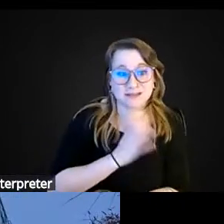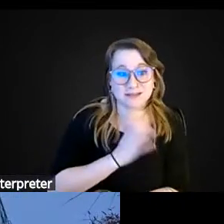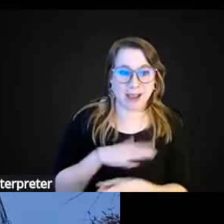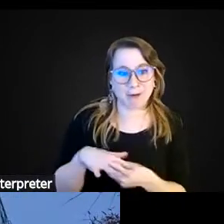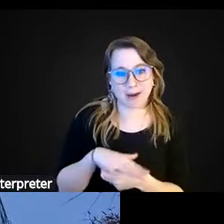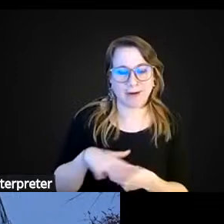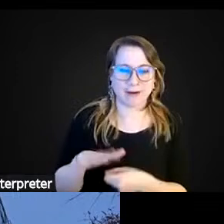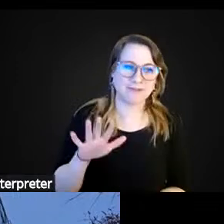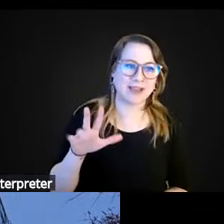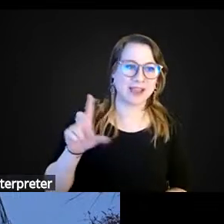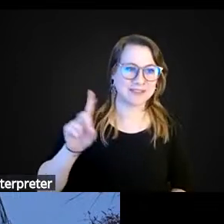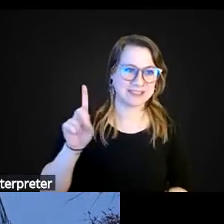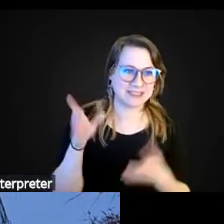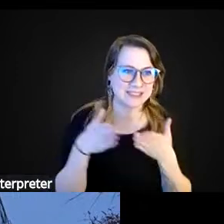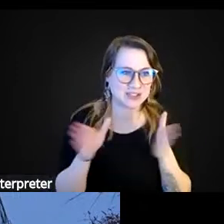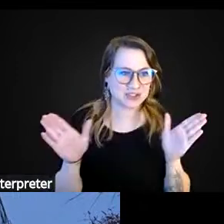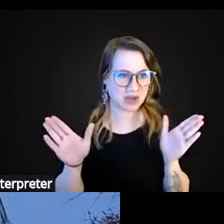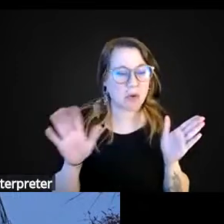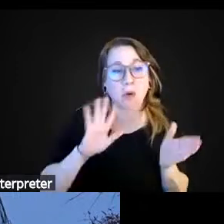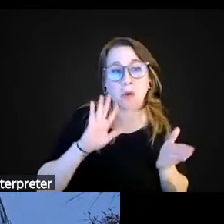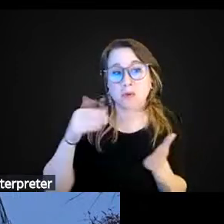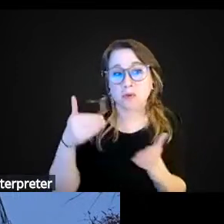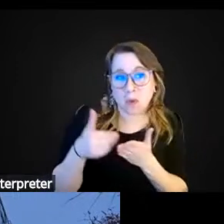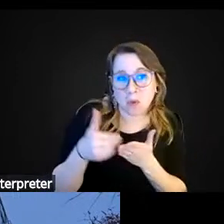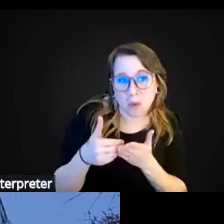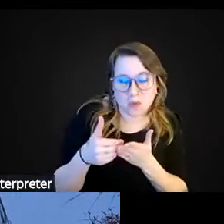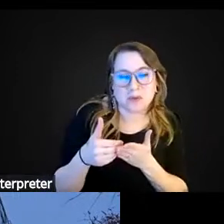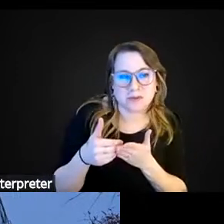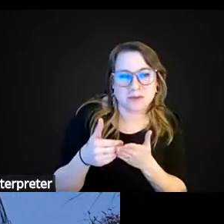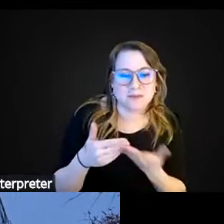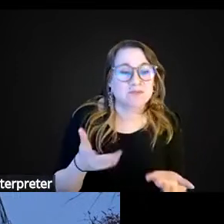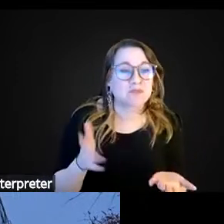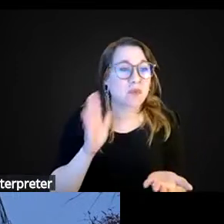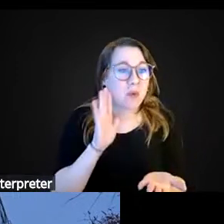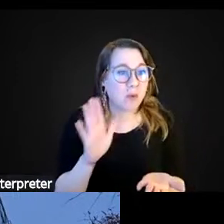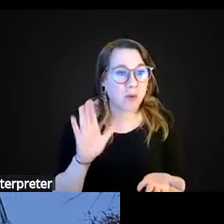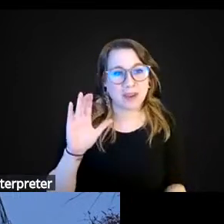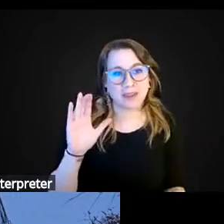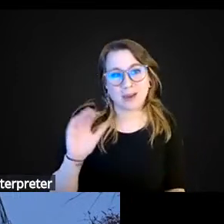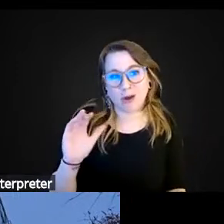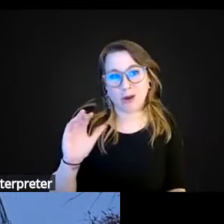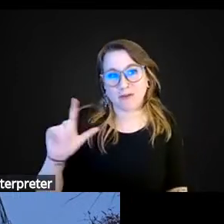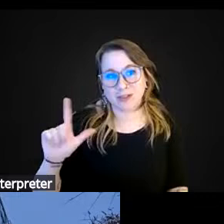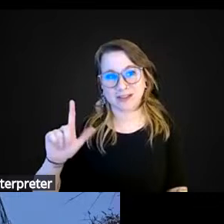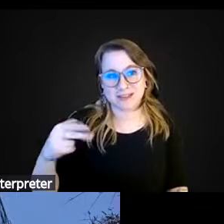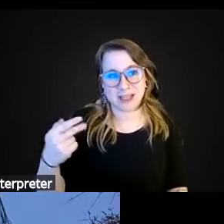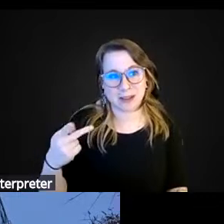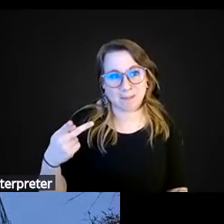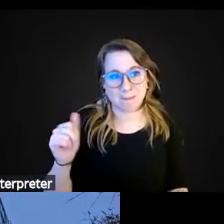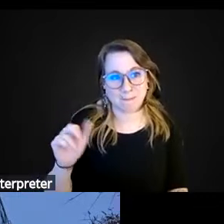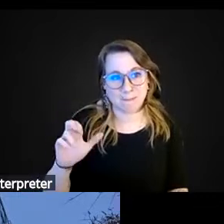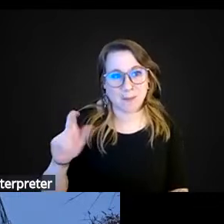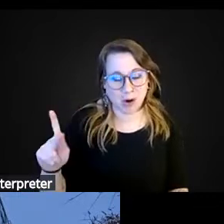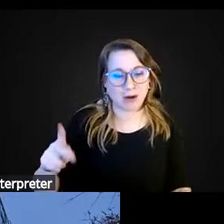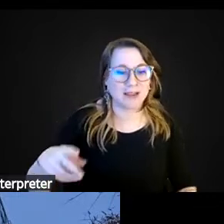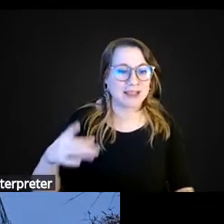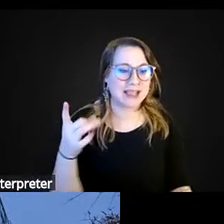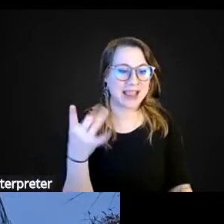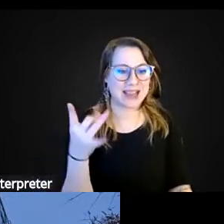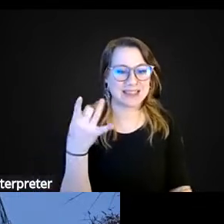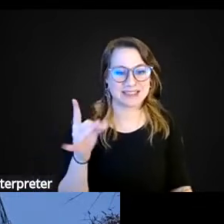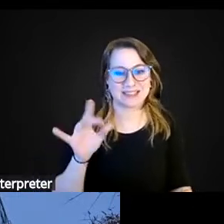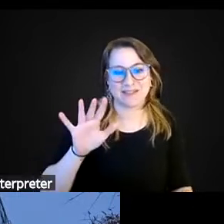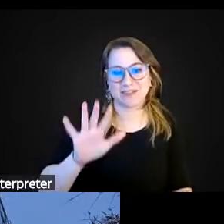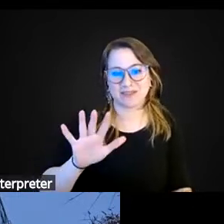Area 5D in general, it's kind of close to us. It's going to be at the Carver Langston Park, so 1854 L Street.